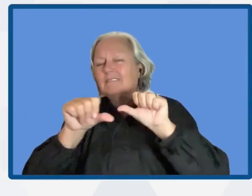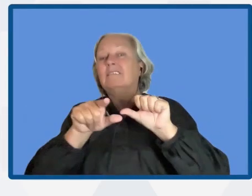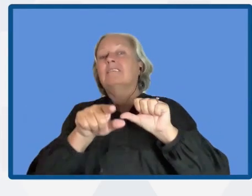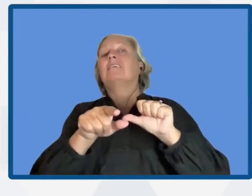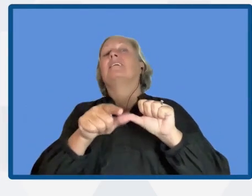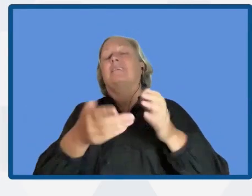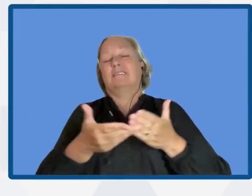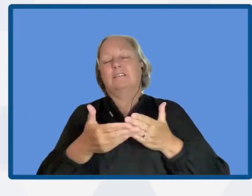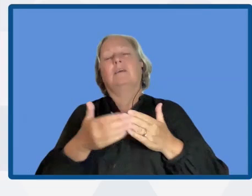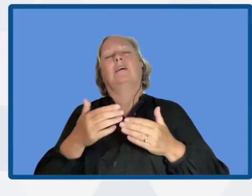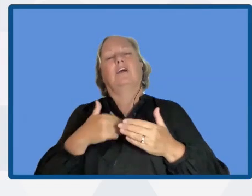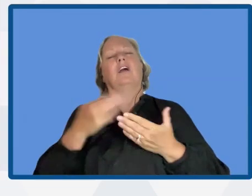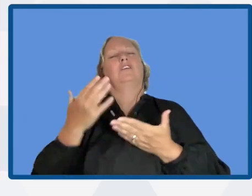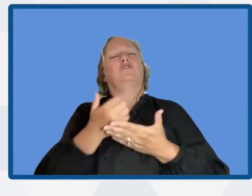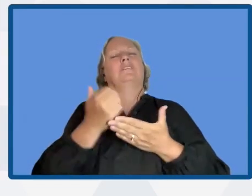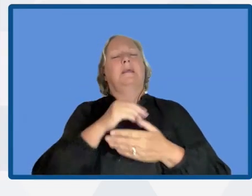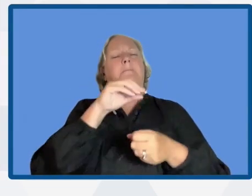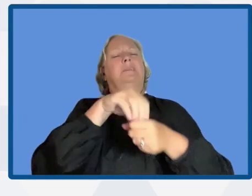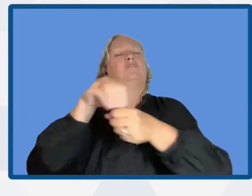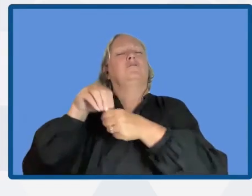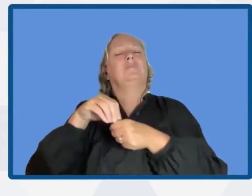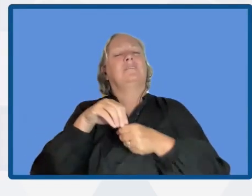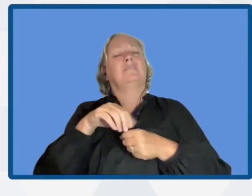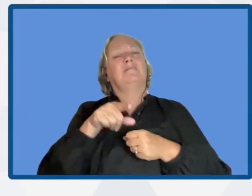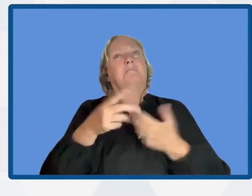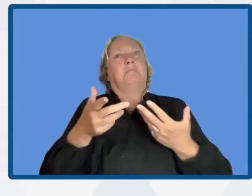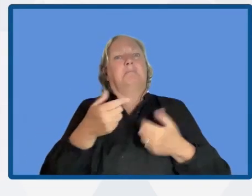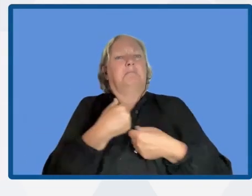achieve this anticipatory action through these homemade tools.